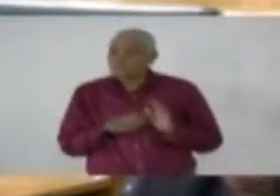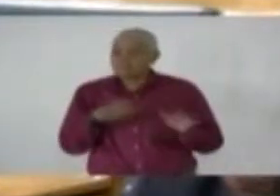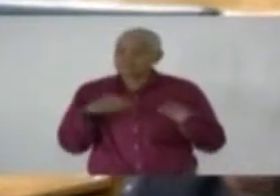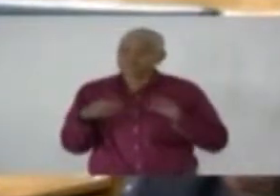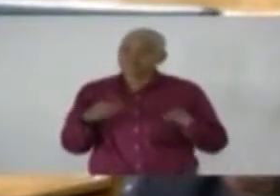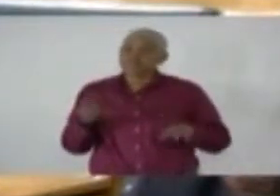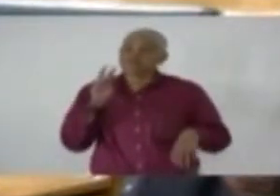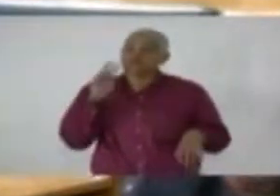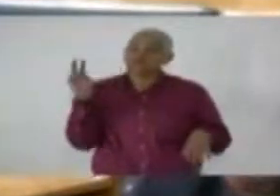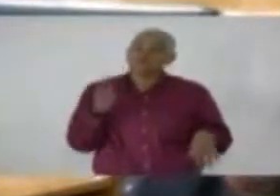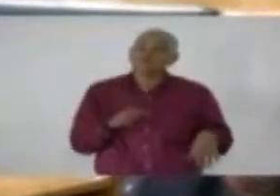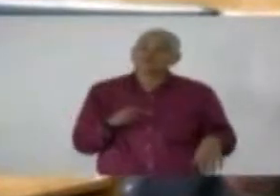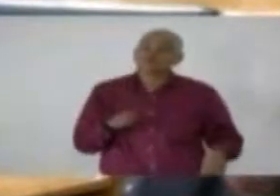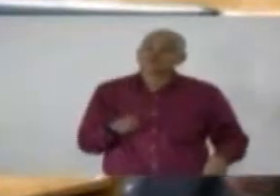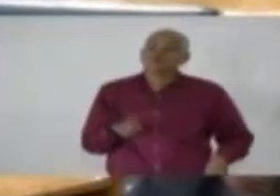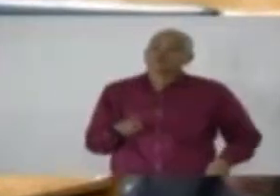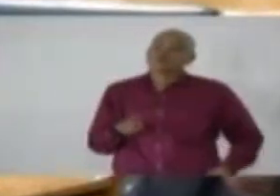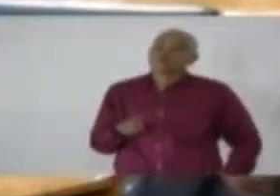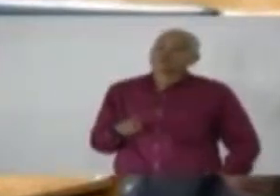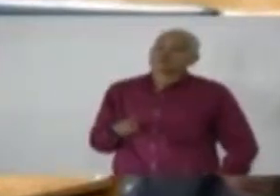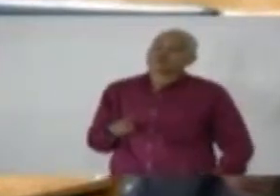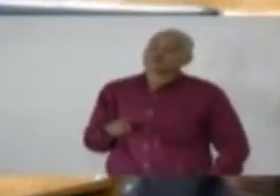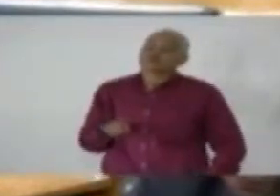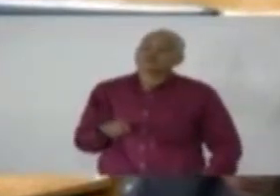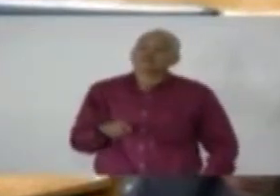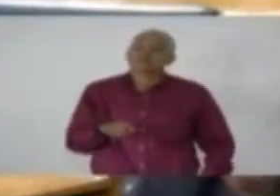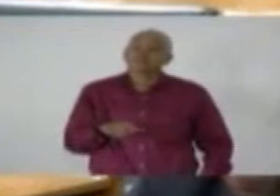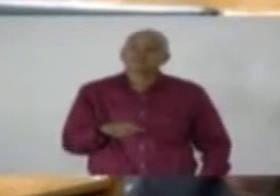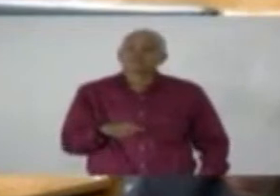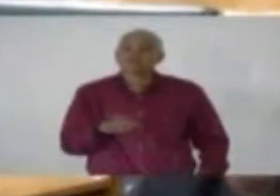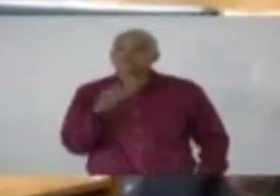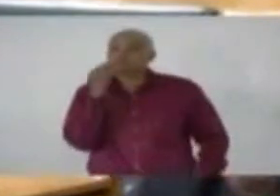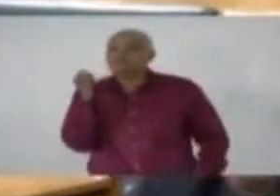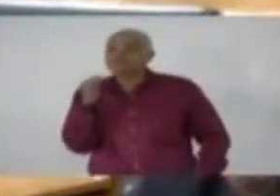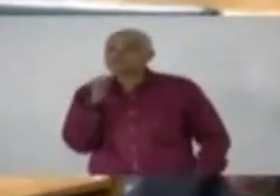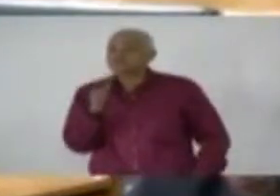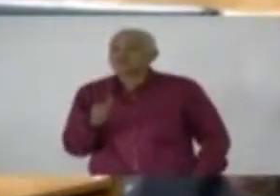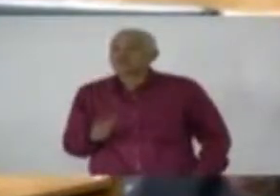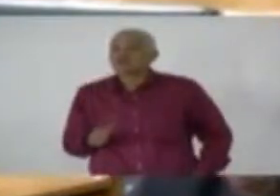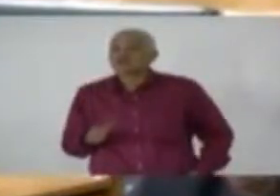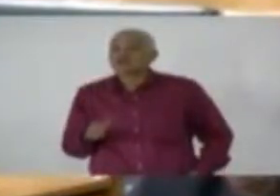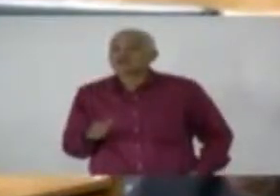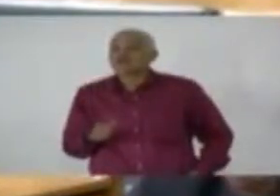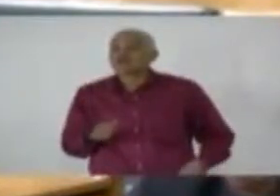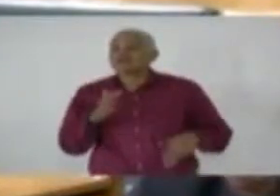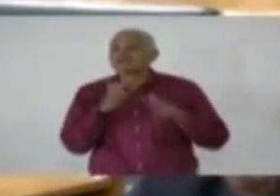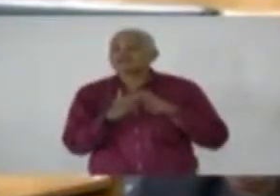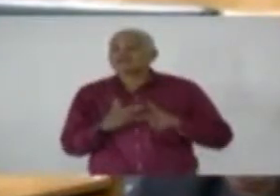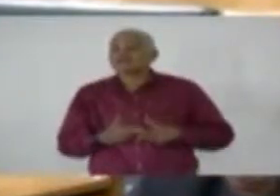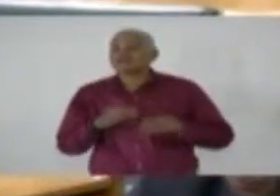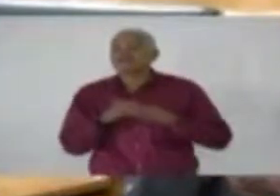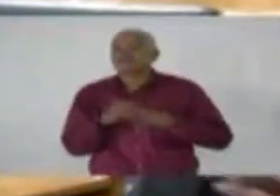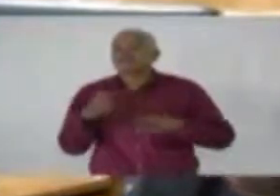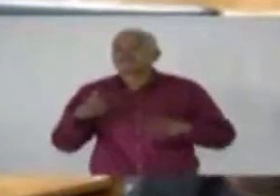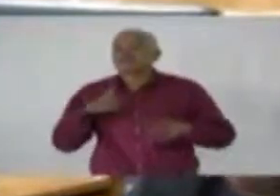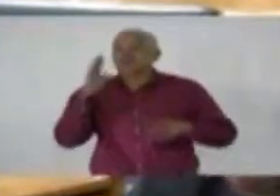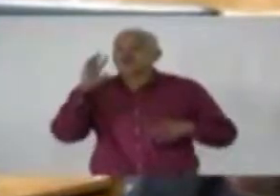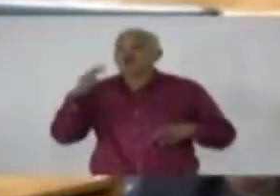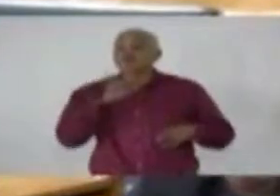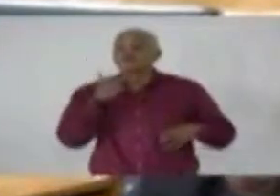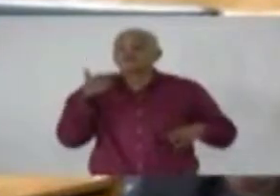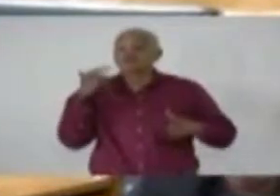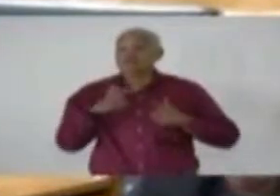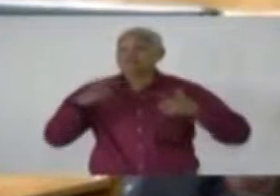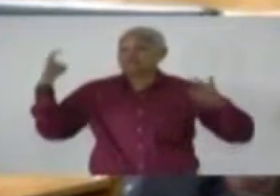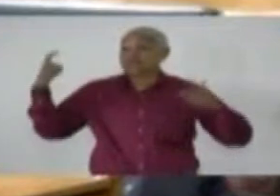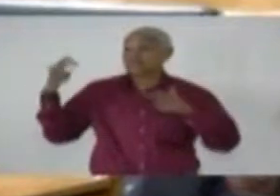name. When you look at, oh boy, I better not, but big name we're all friends. So big